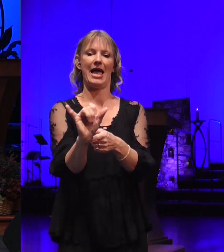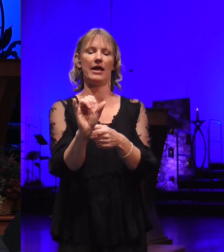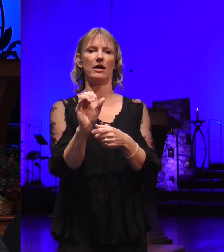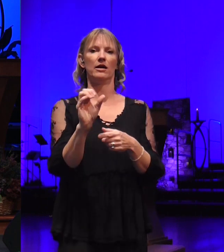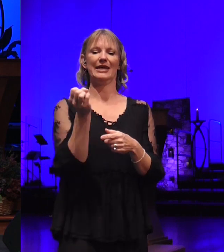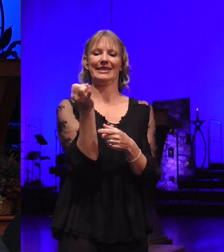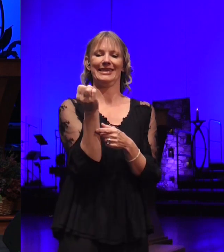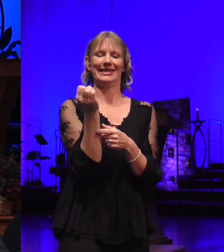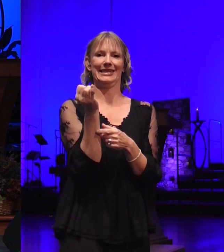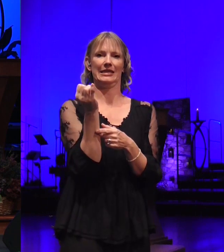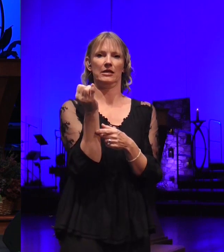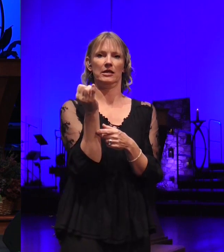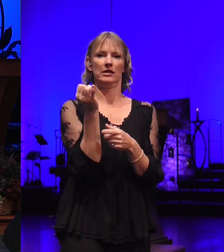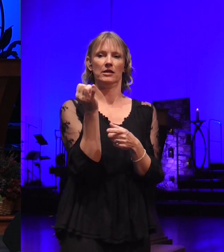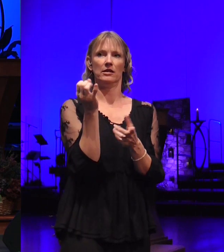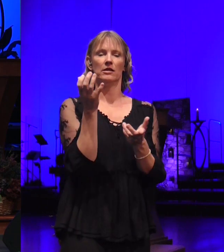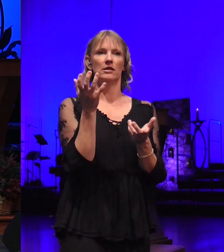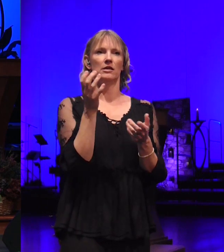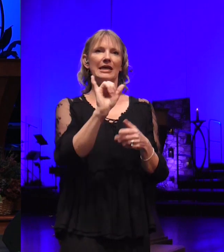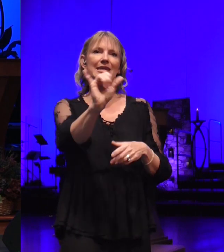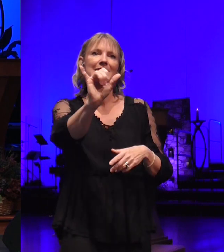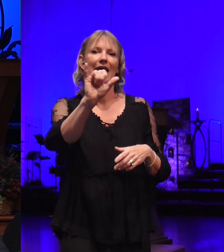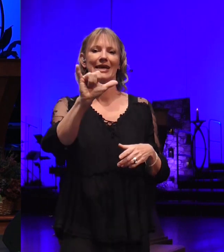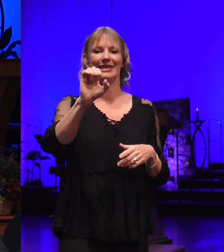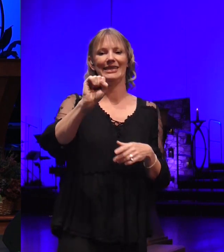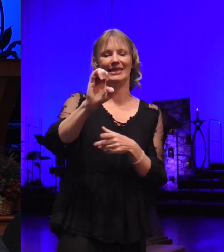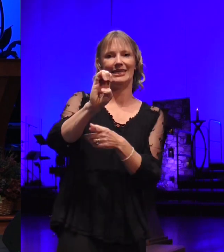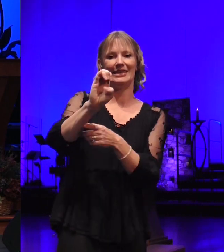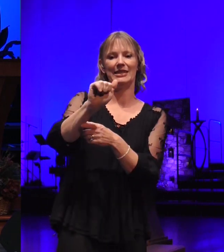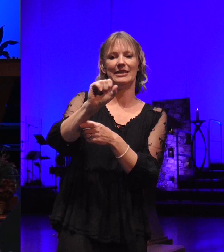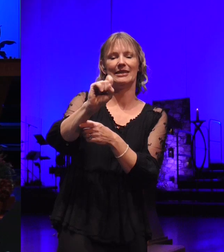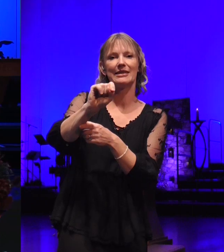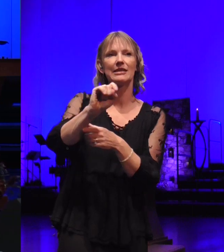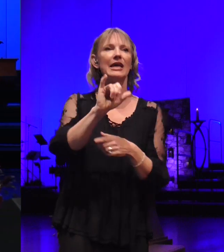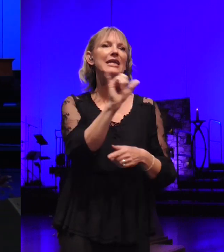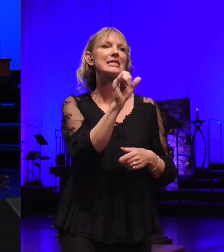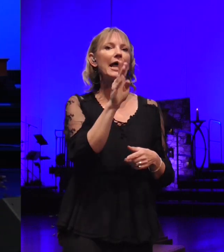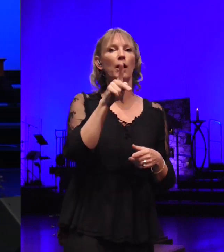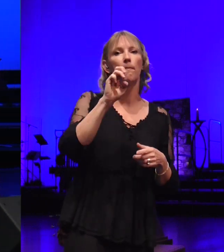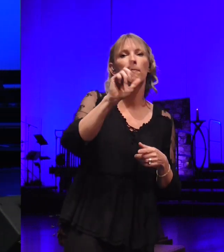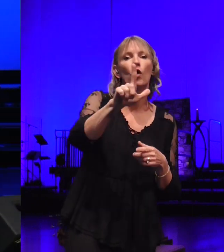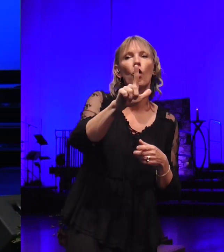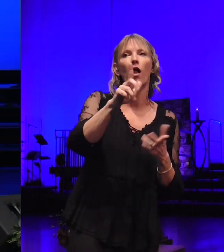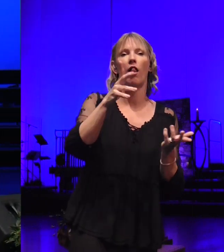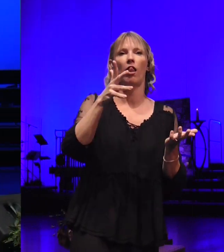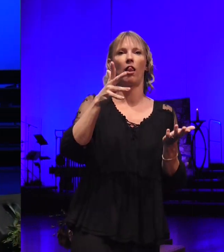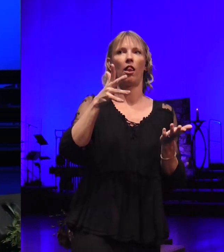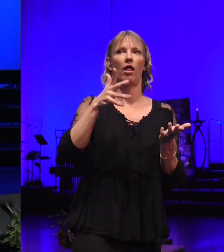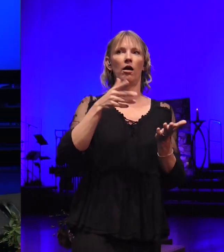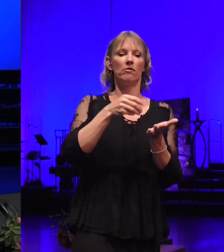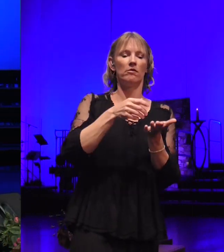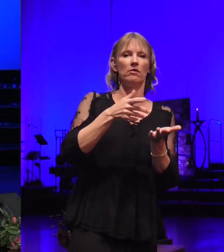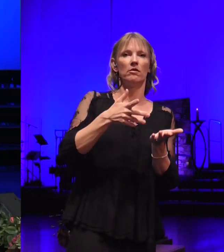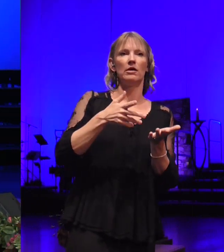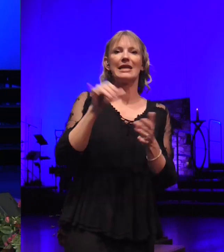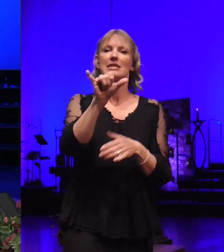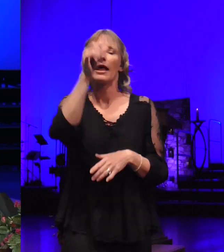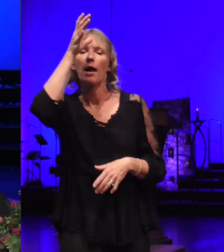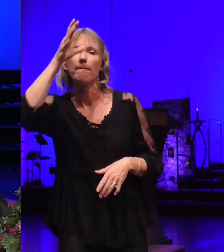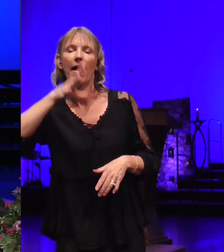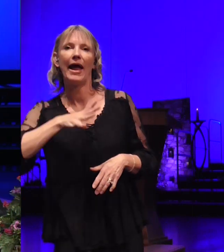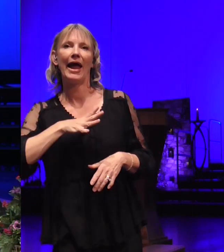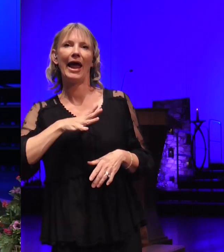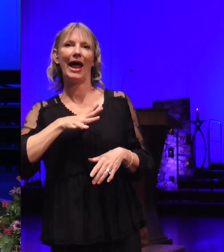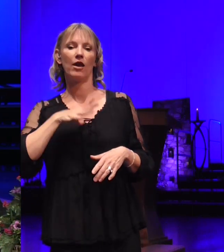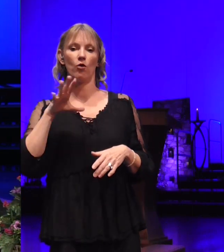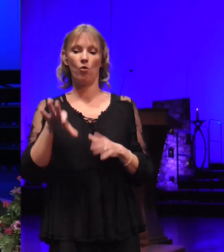seed. The kingdom of heaven is like yeast. It's like a pearl of great price. It's like a man